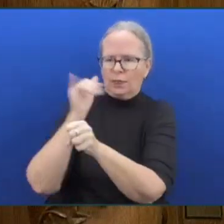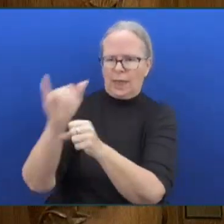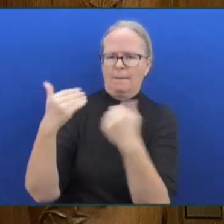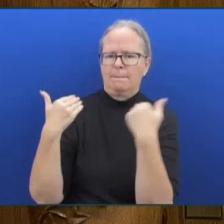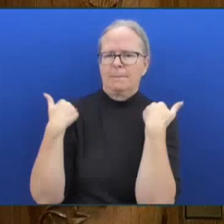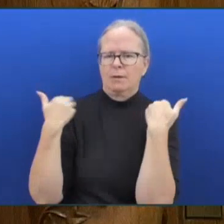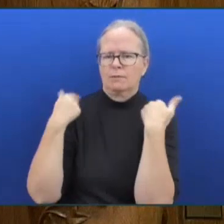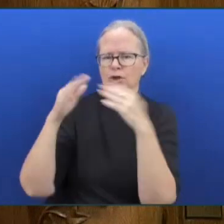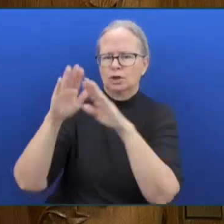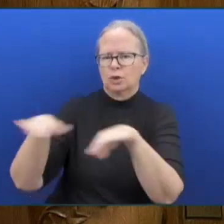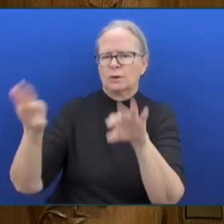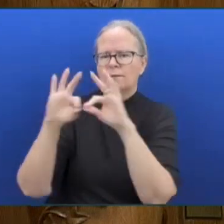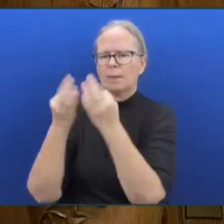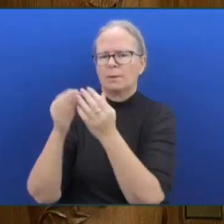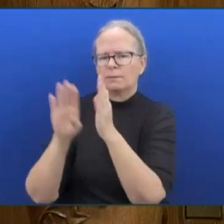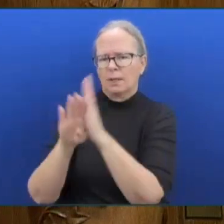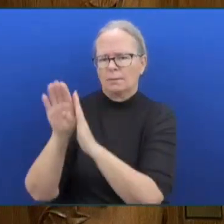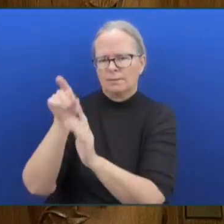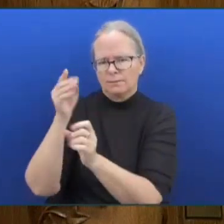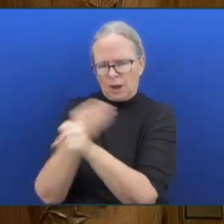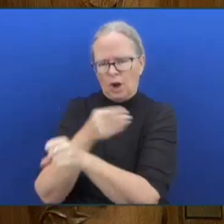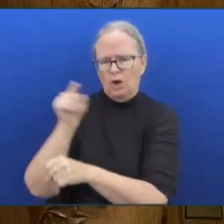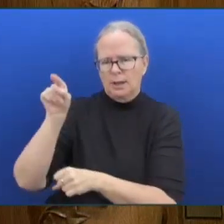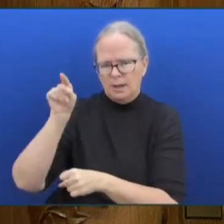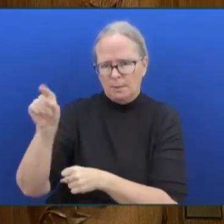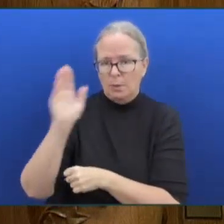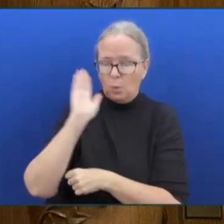Children and Family Development.